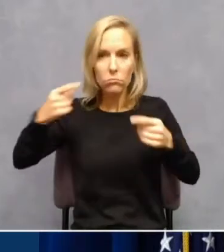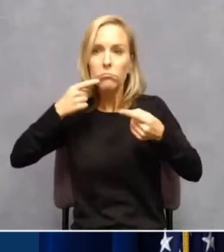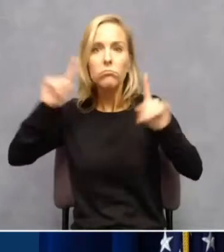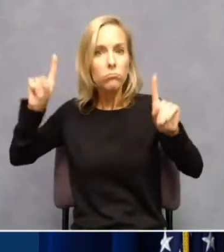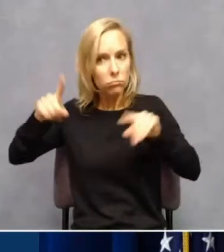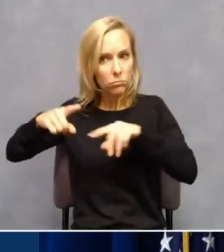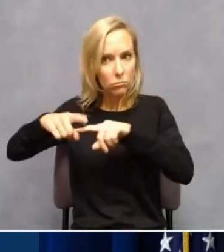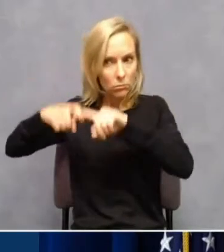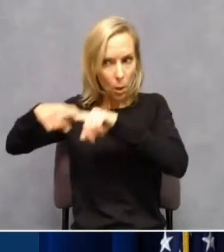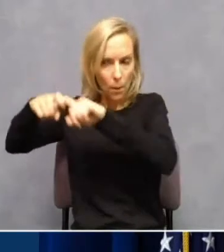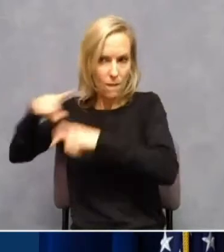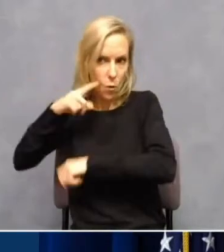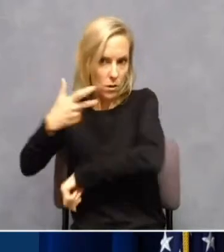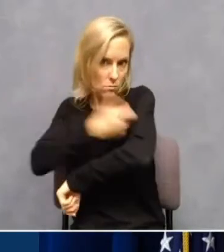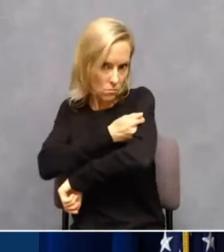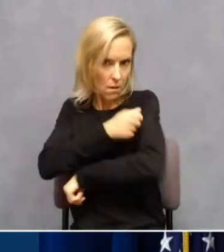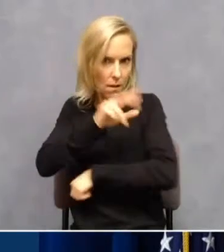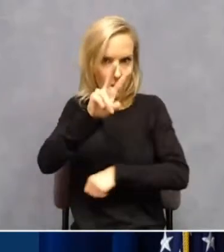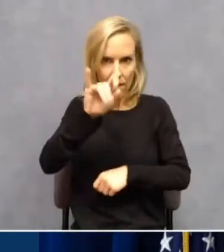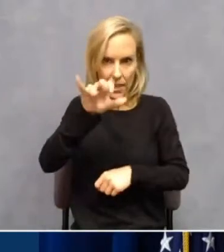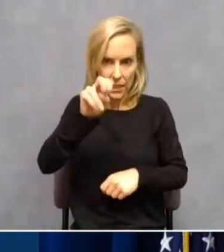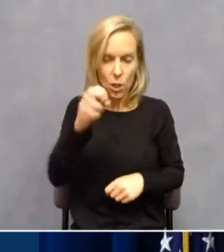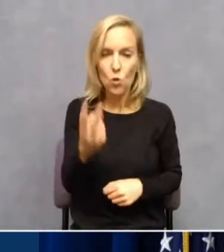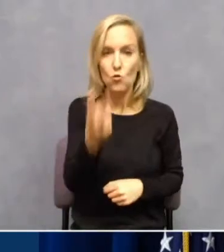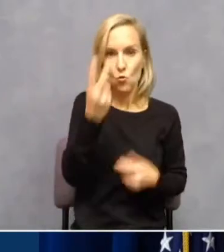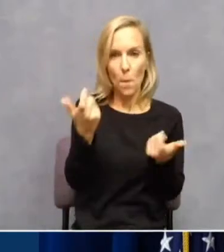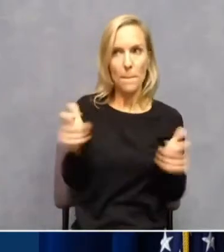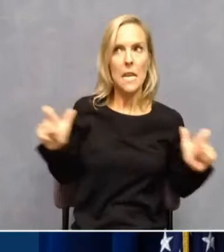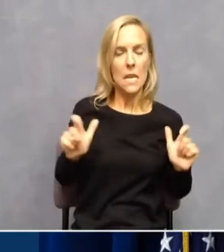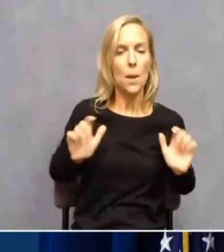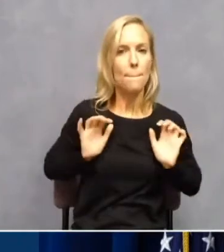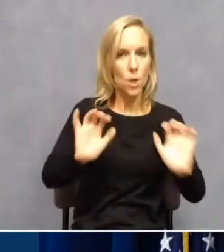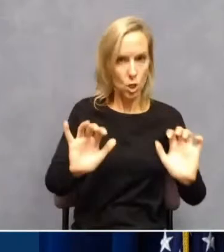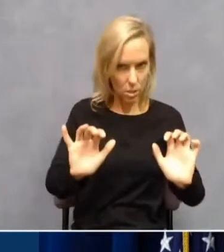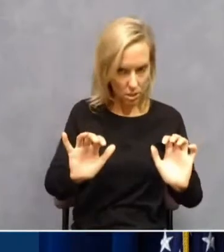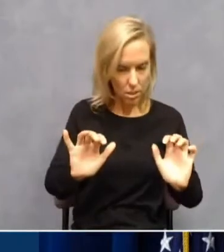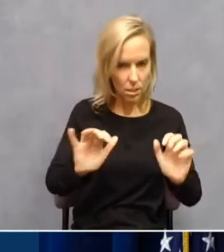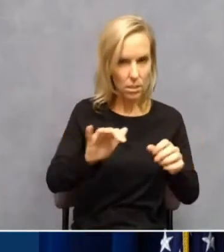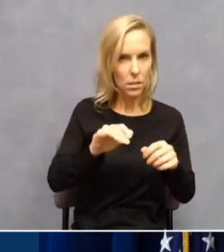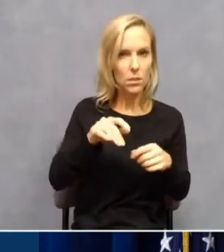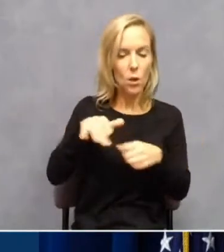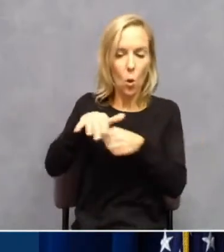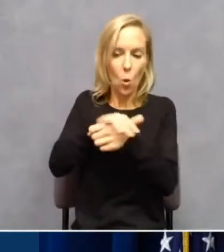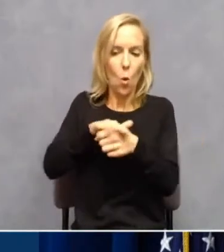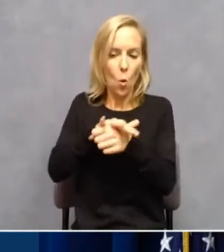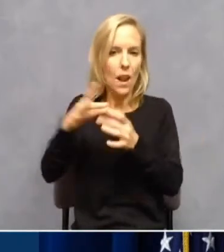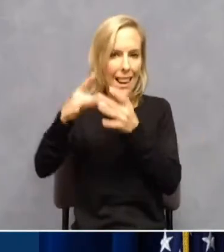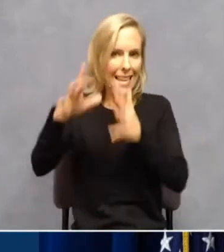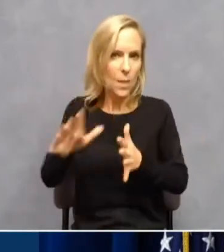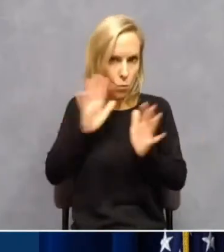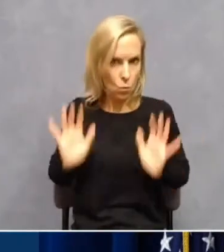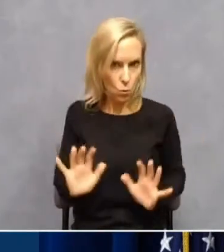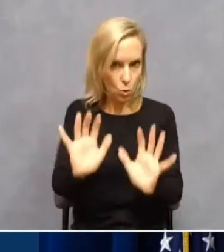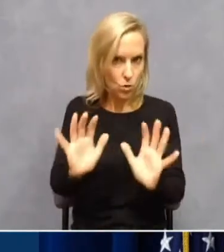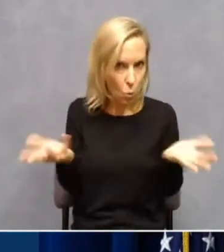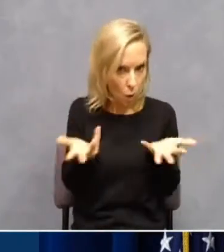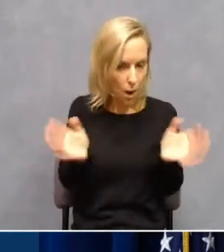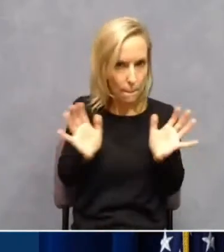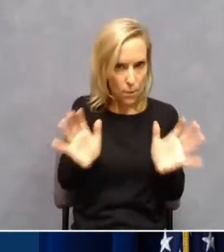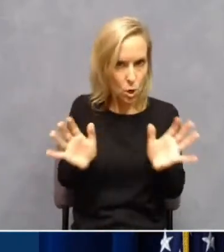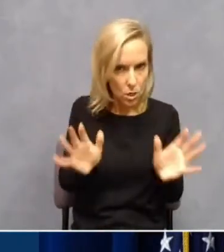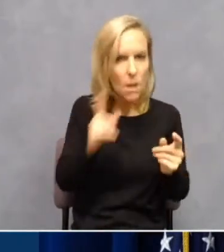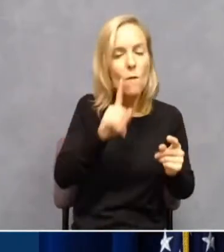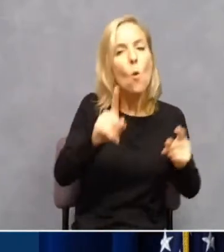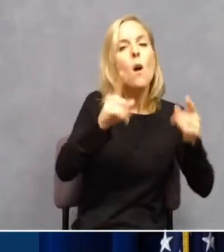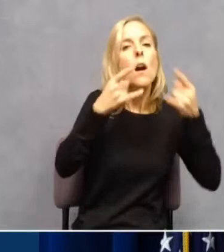made 2 major pushes that I know that those local leaders are working on. One is masks, and to continue to push and